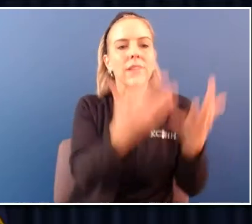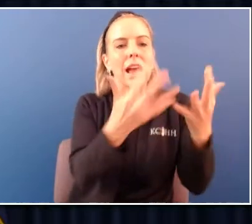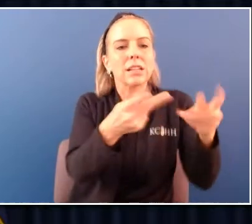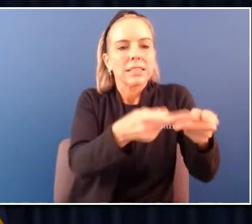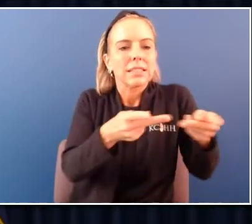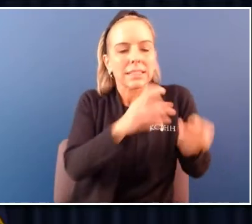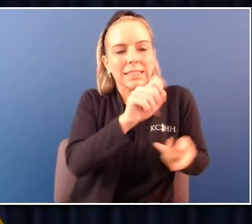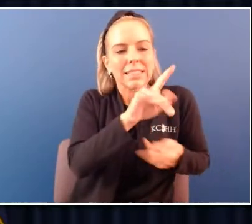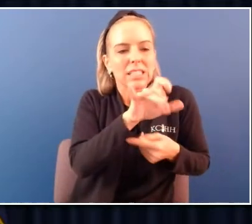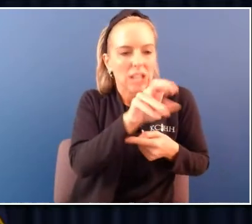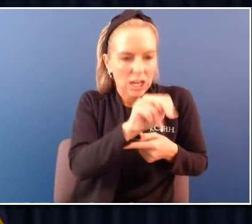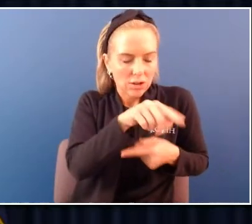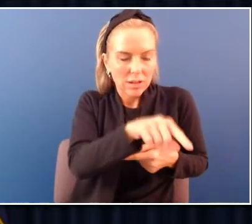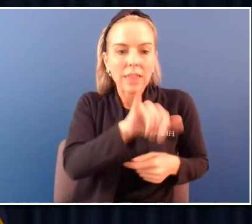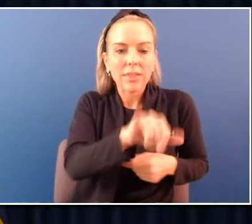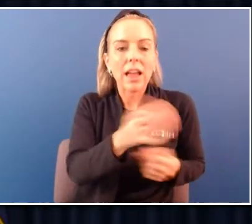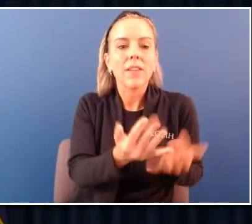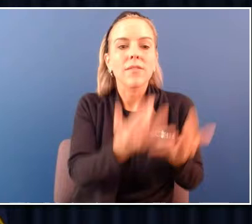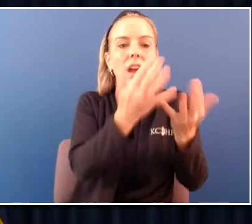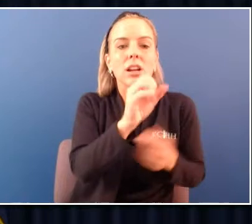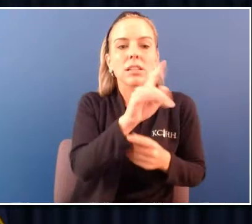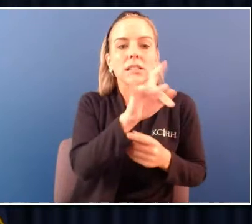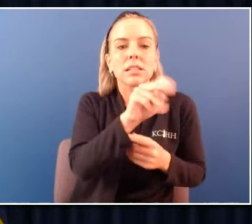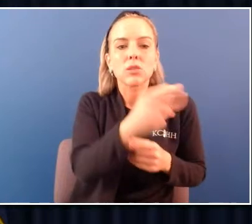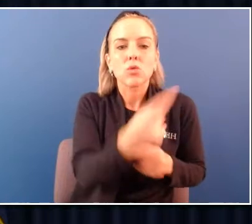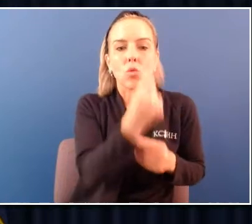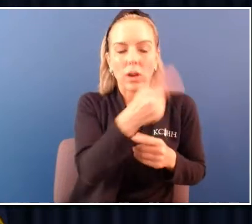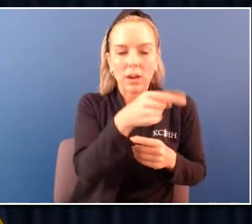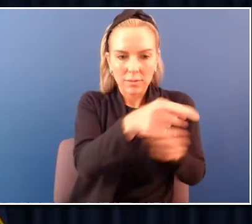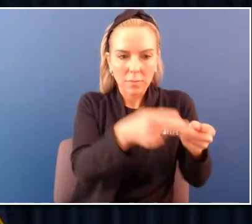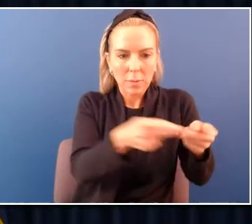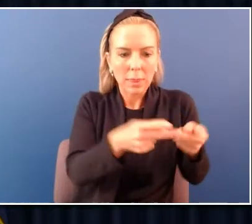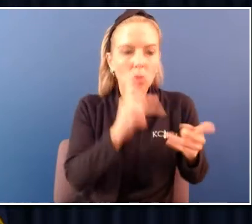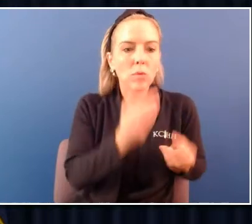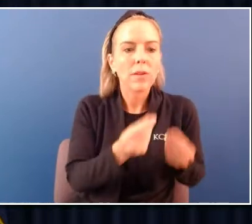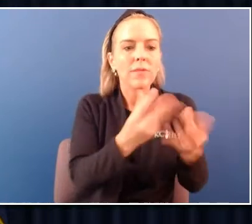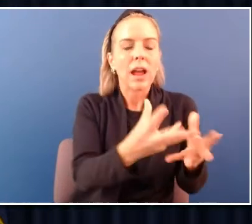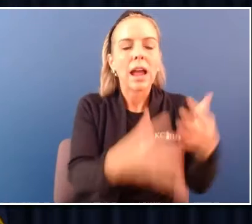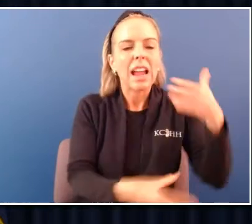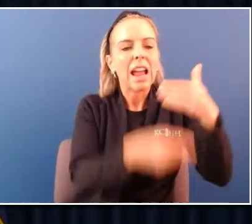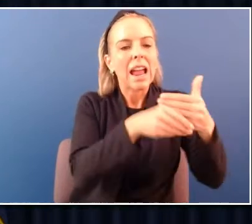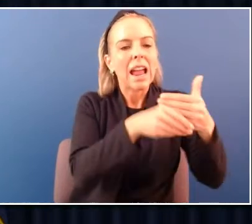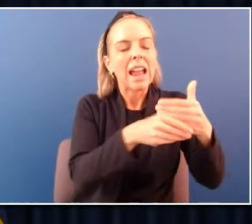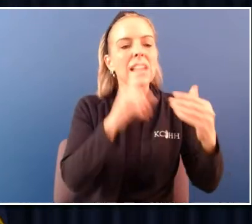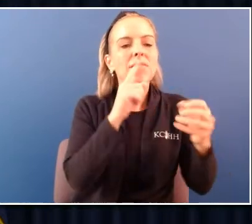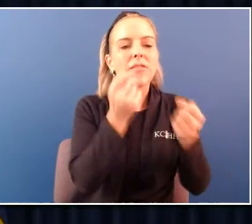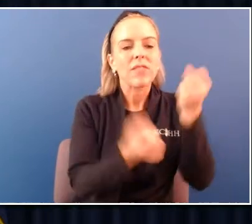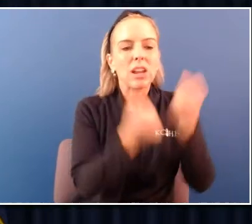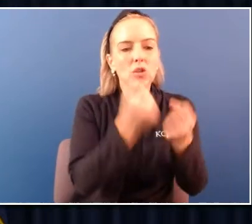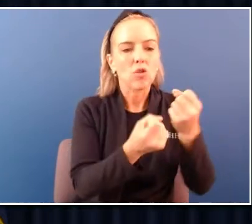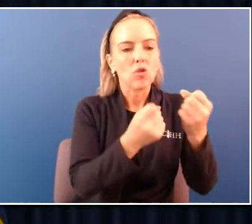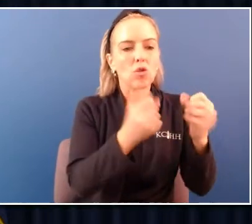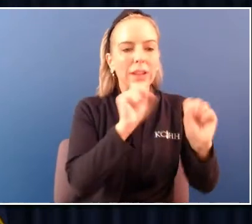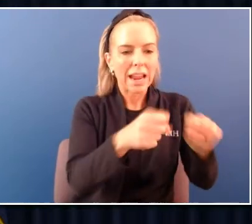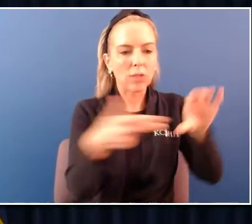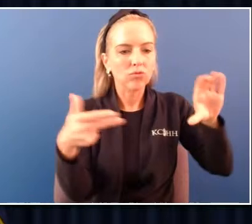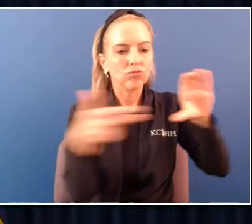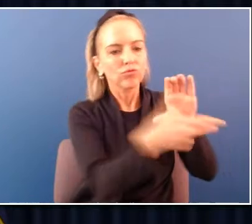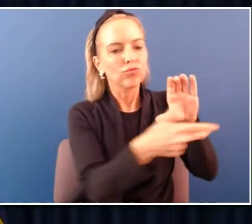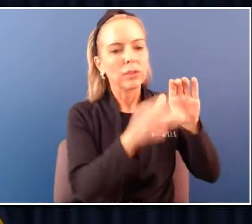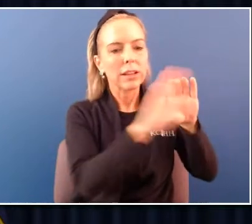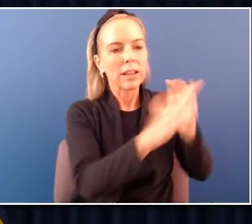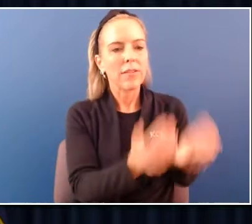Station 1 will be expanded to provide an additional vehicle bay, allowing the fire department to house their full fleet at the